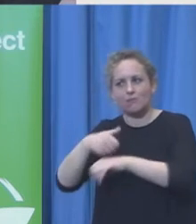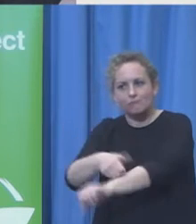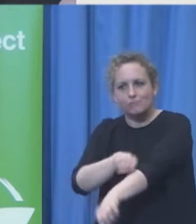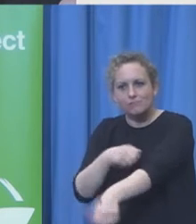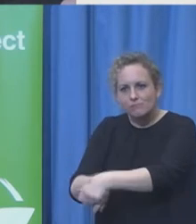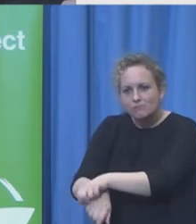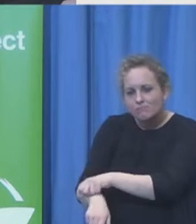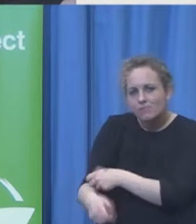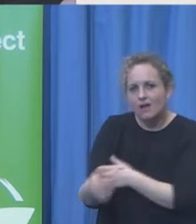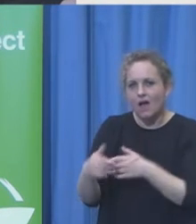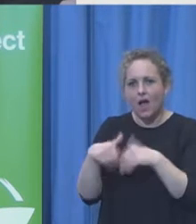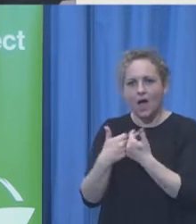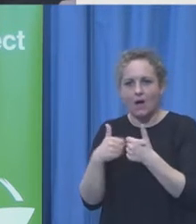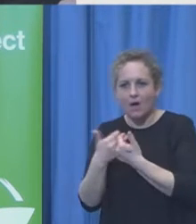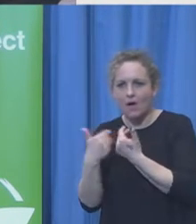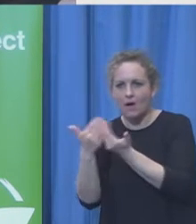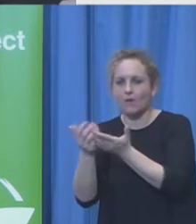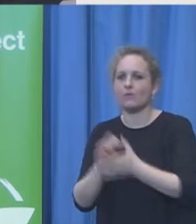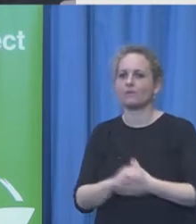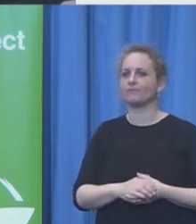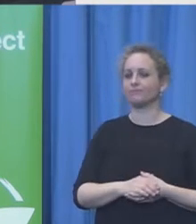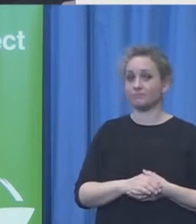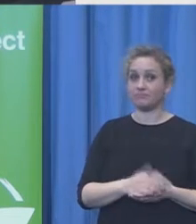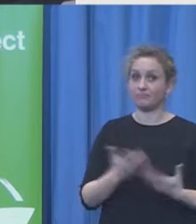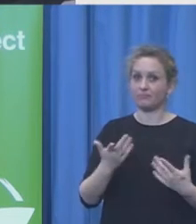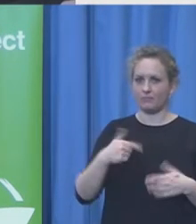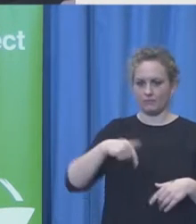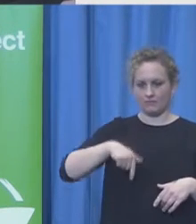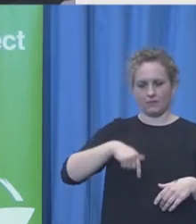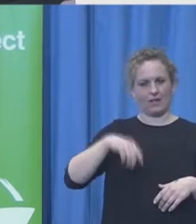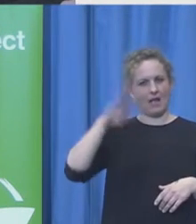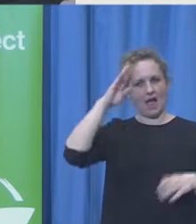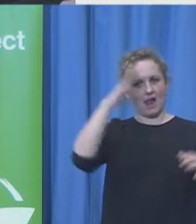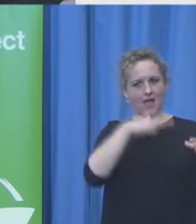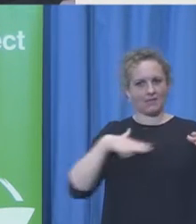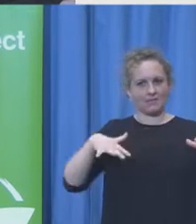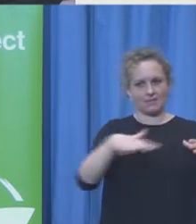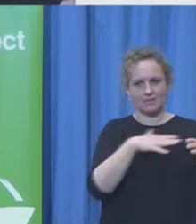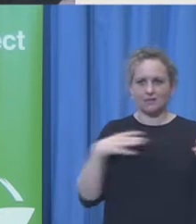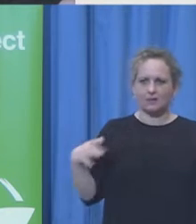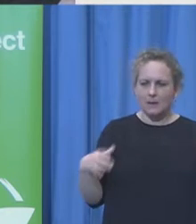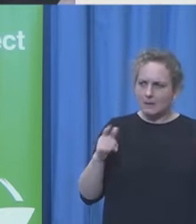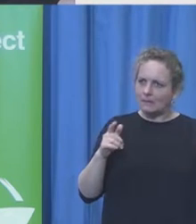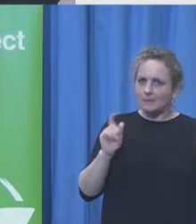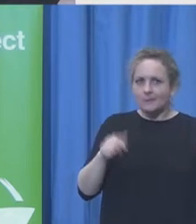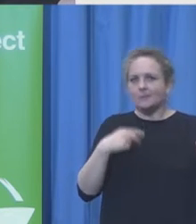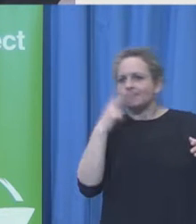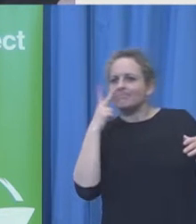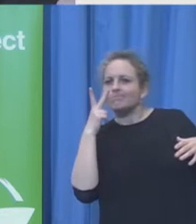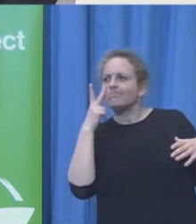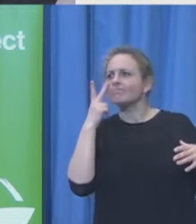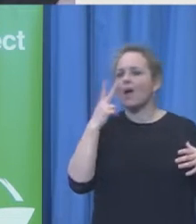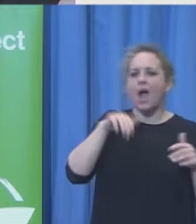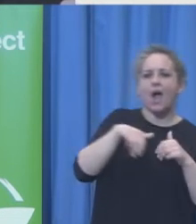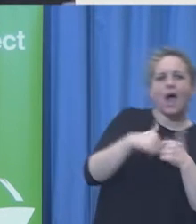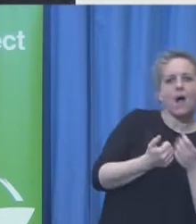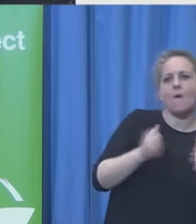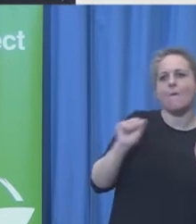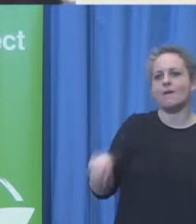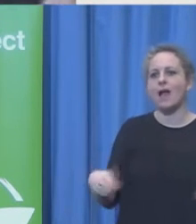for Ireland will continue to require the financial support of our colleagues in the European